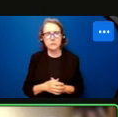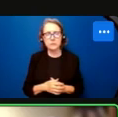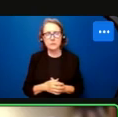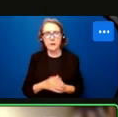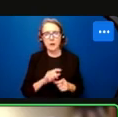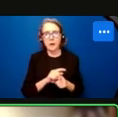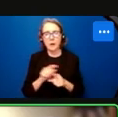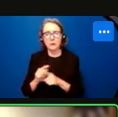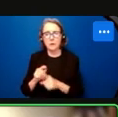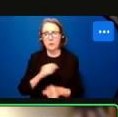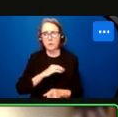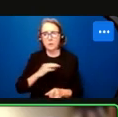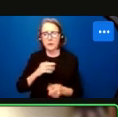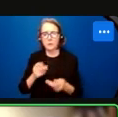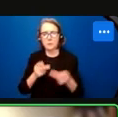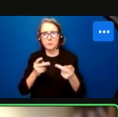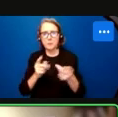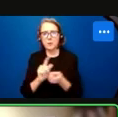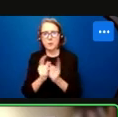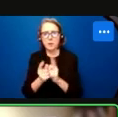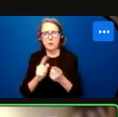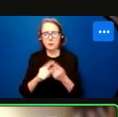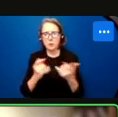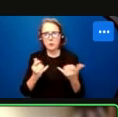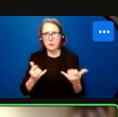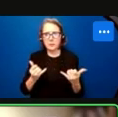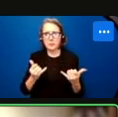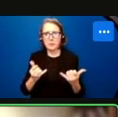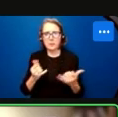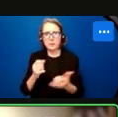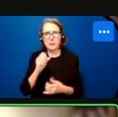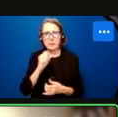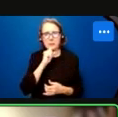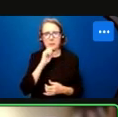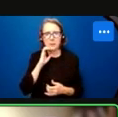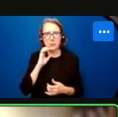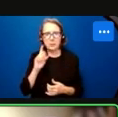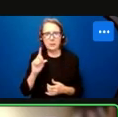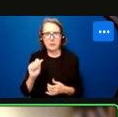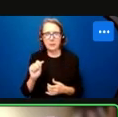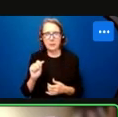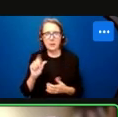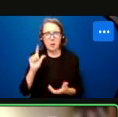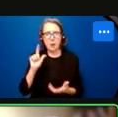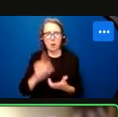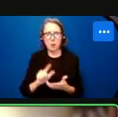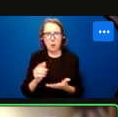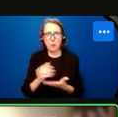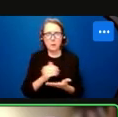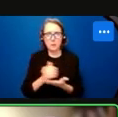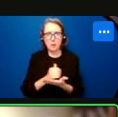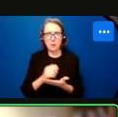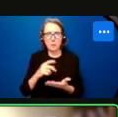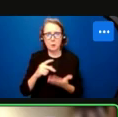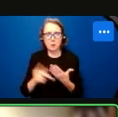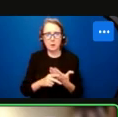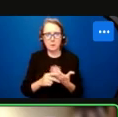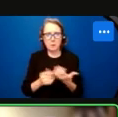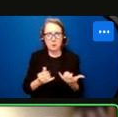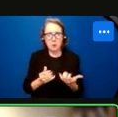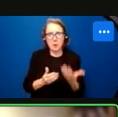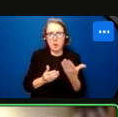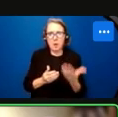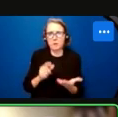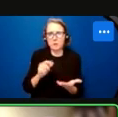Also, staff is proposing a change to the existing senior disabled low income discount program, which currently offers a 10% discount